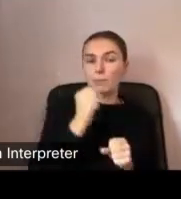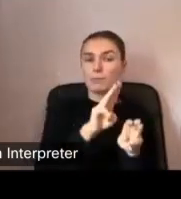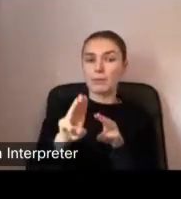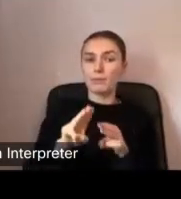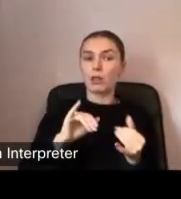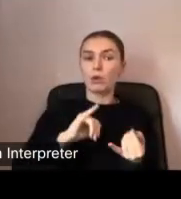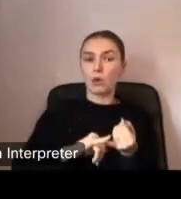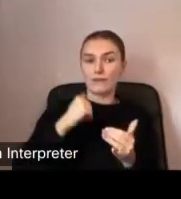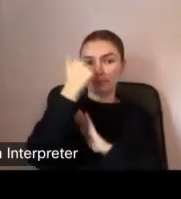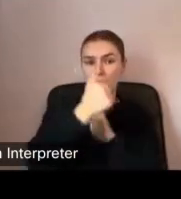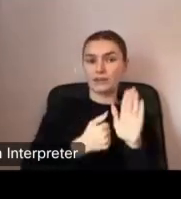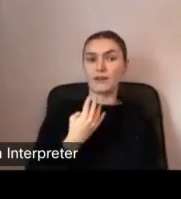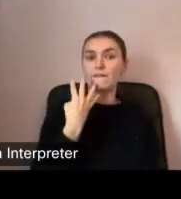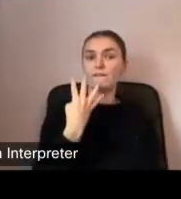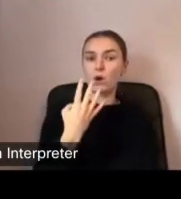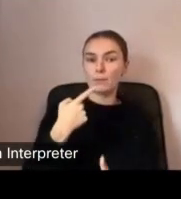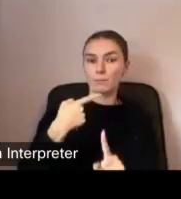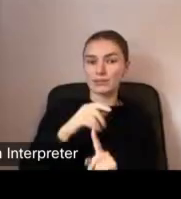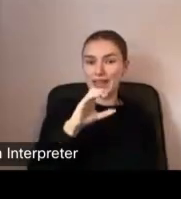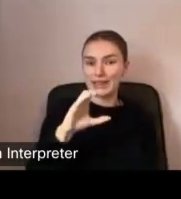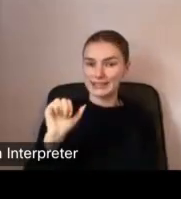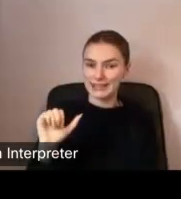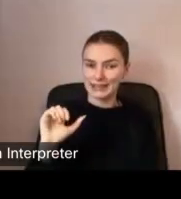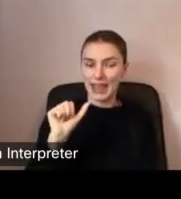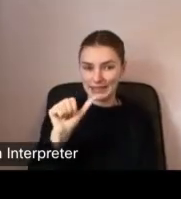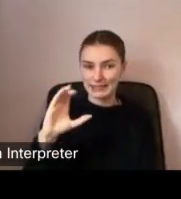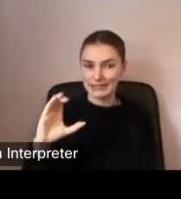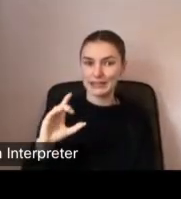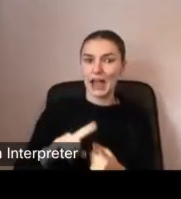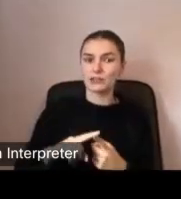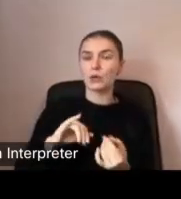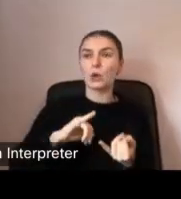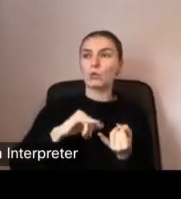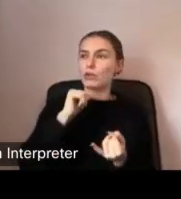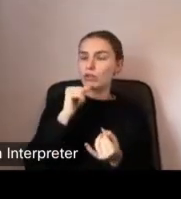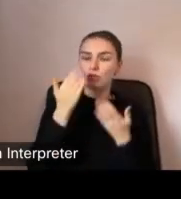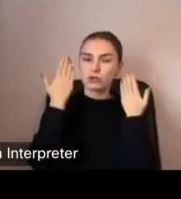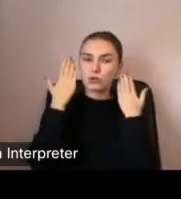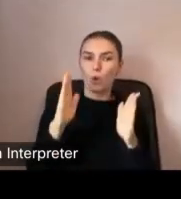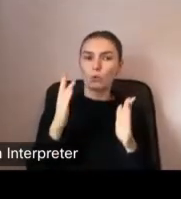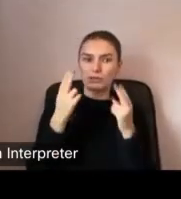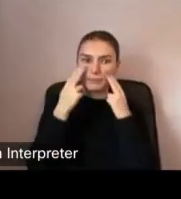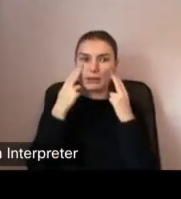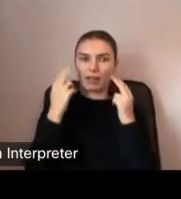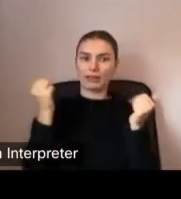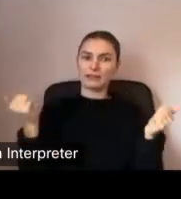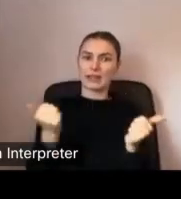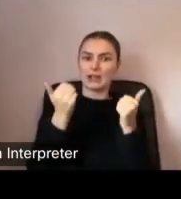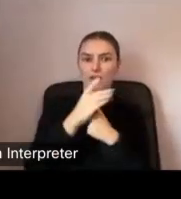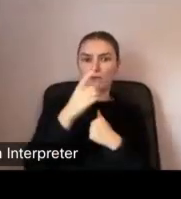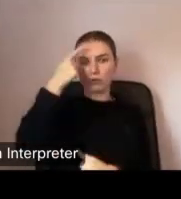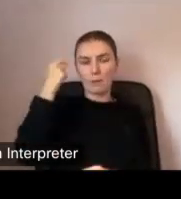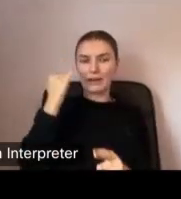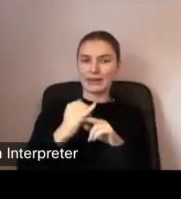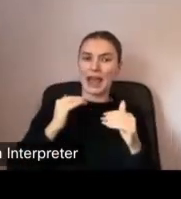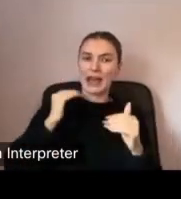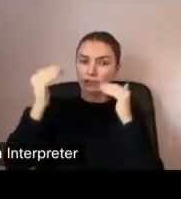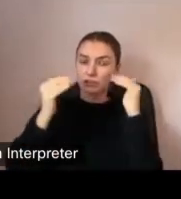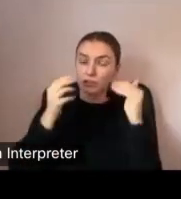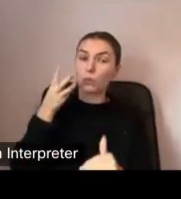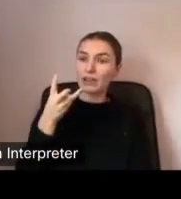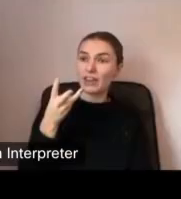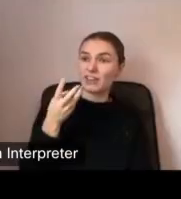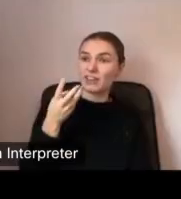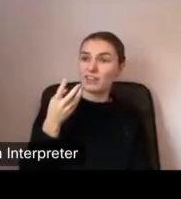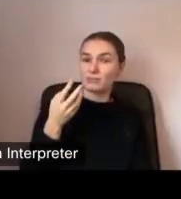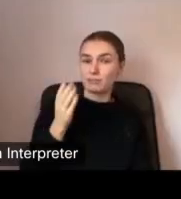4+ ACEs and who do not show typical signs of trauma in adulthood? Are they likely to behave in